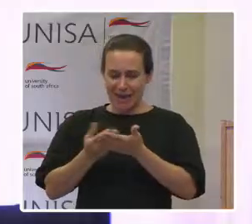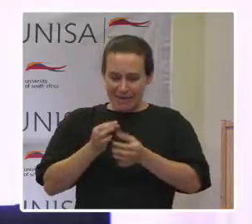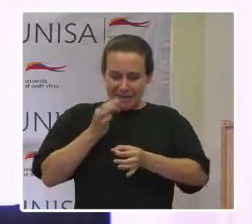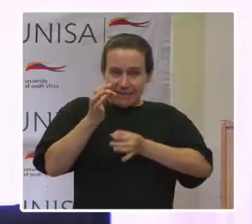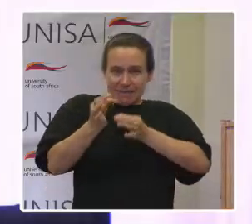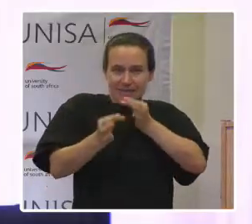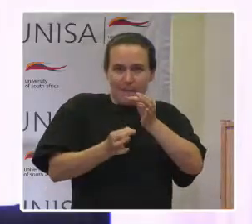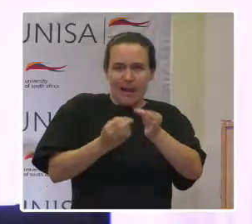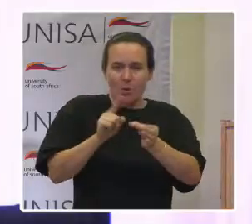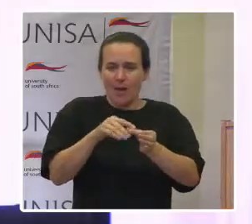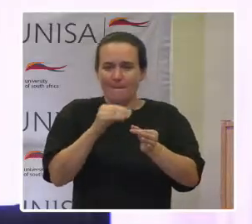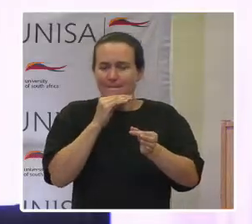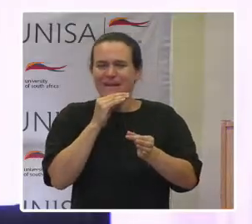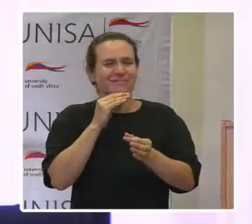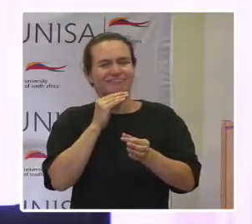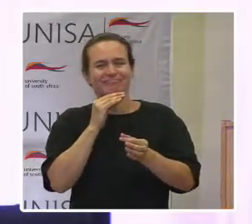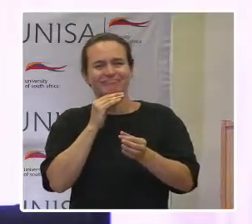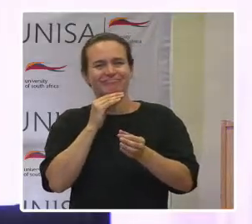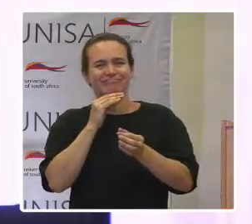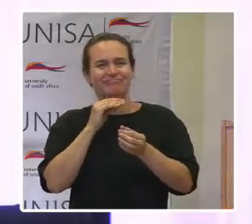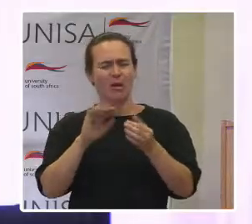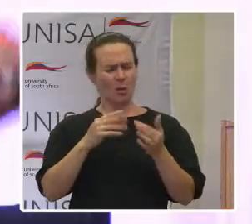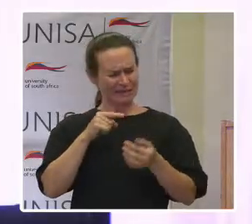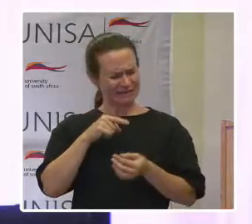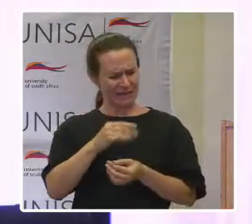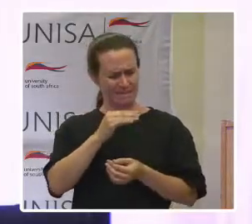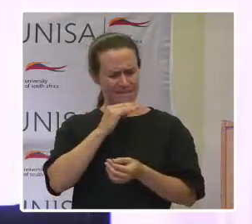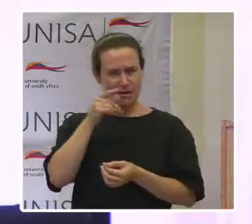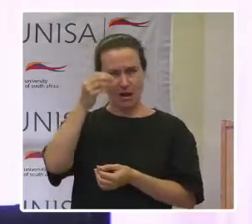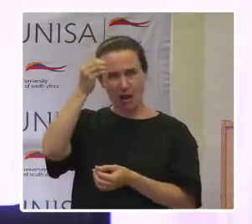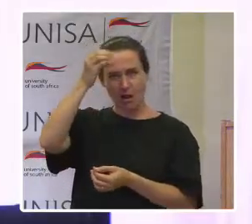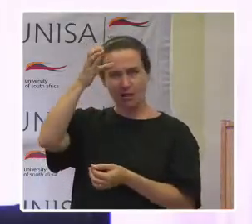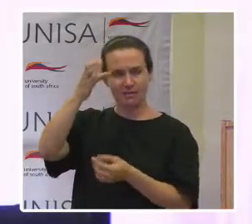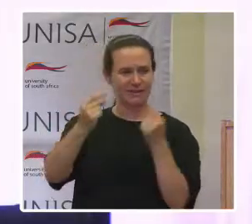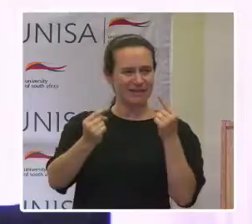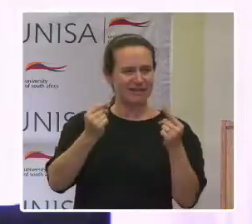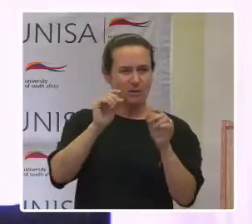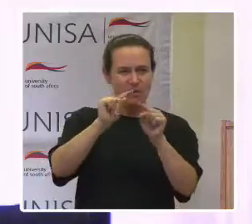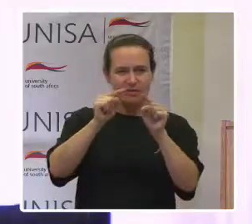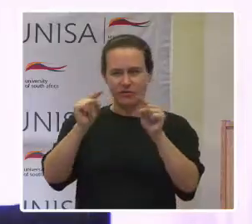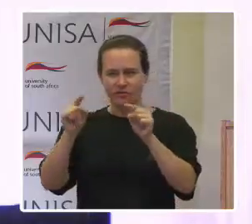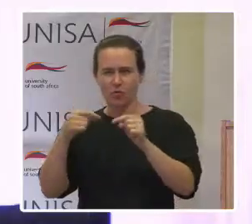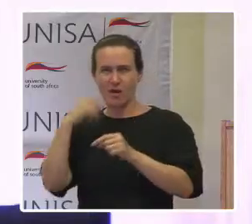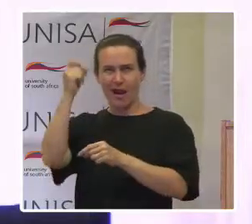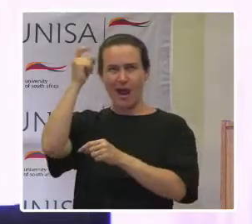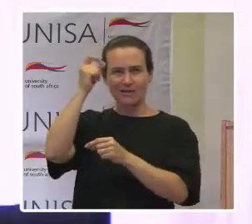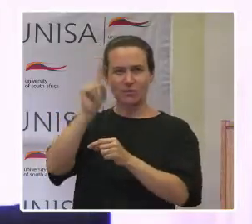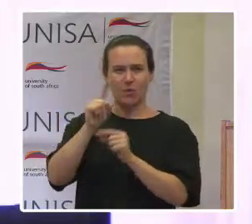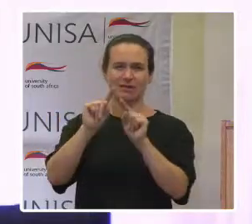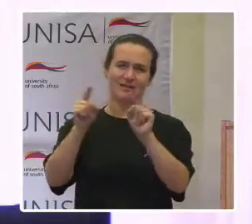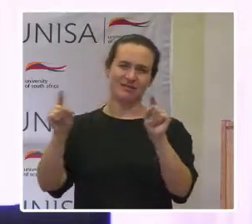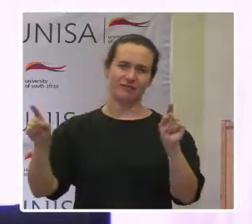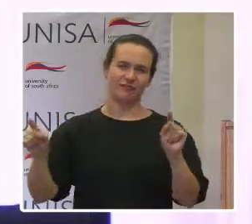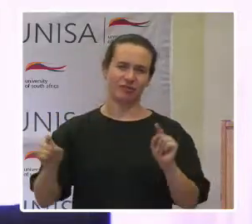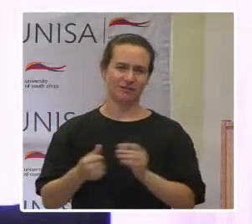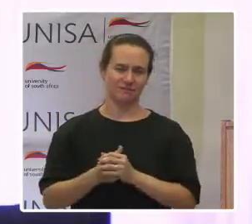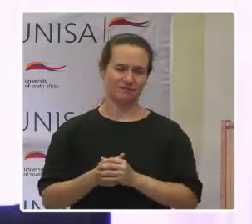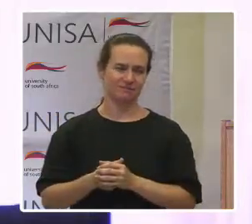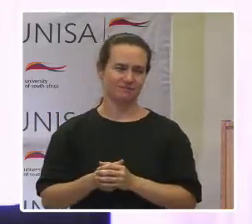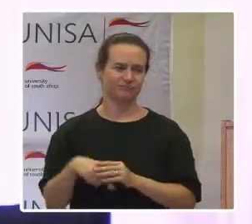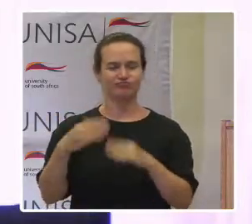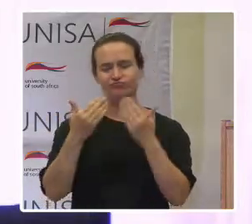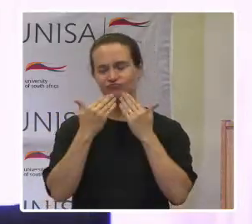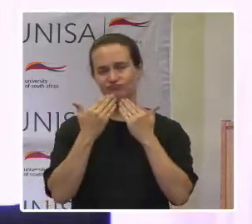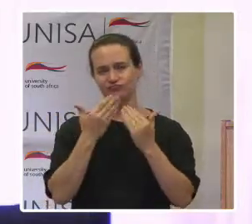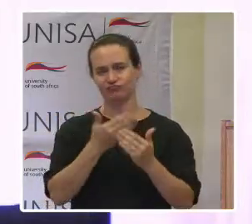it, because we define a concept differently and we understand them differently. So thank you